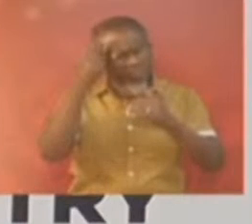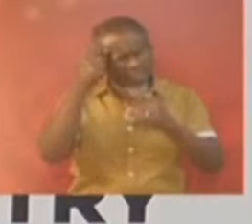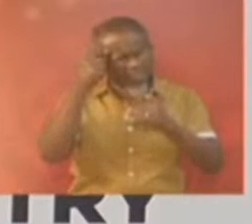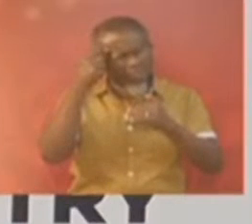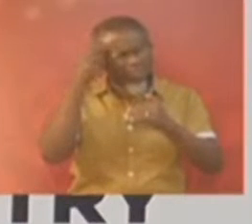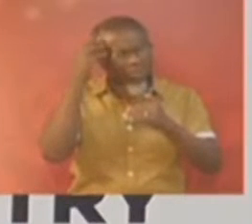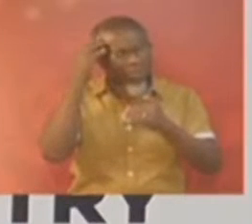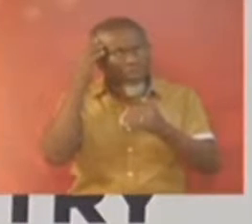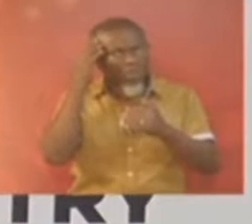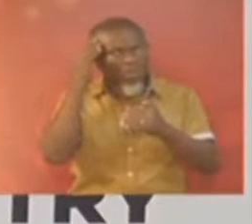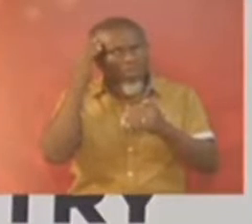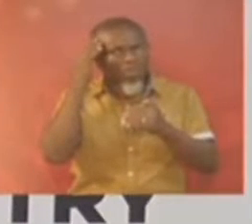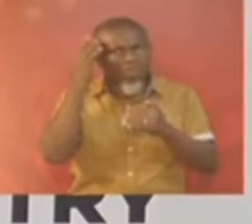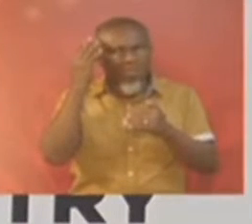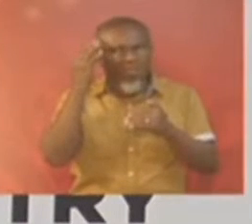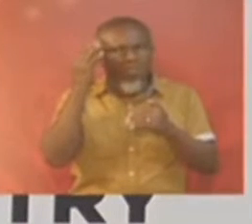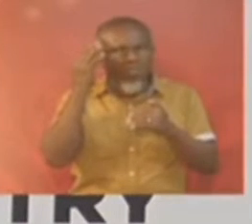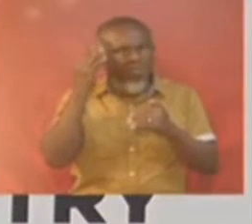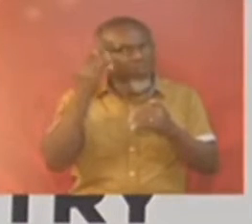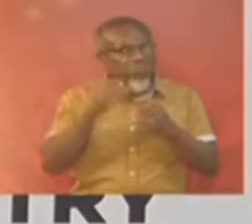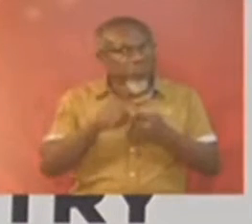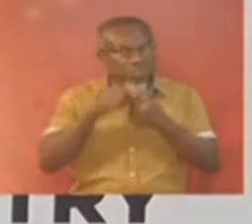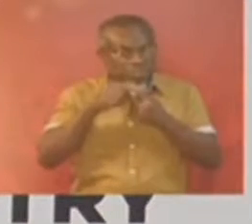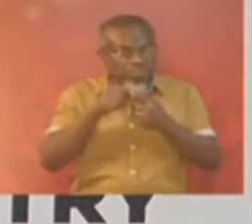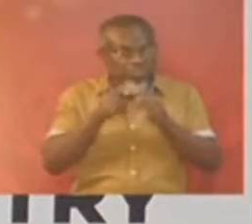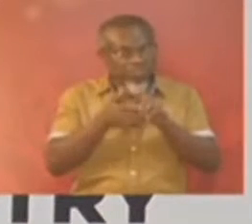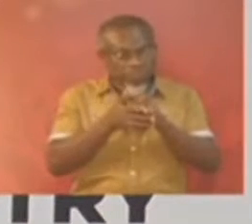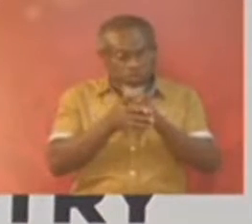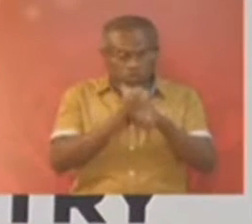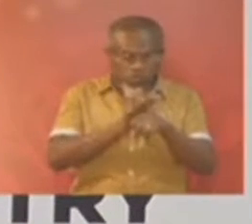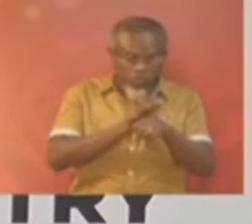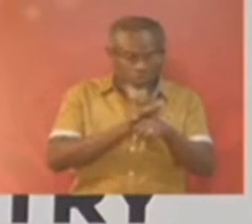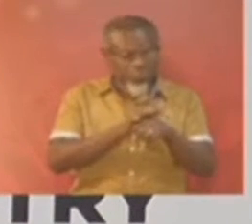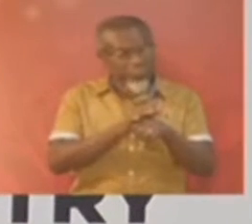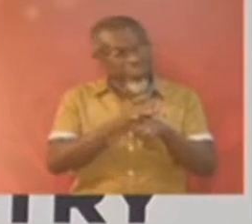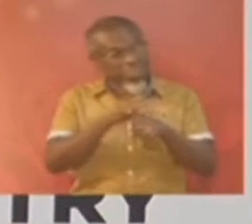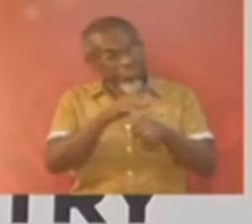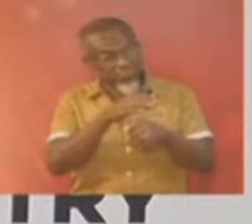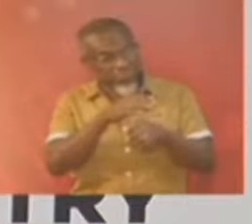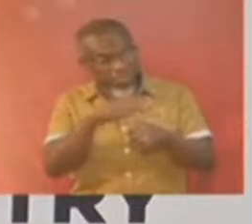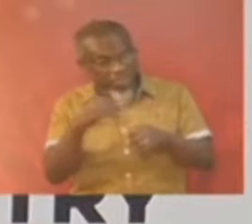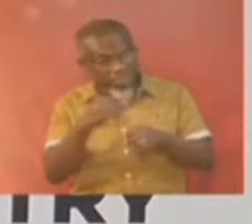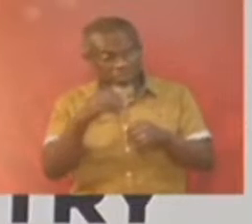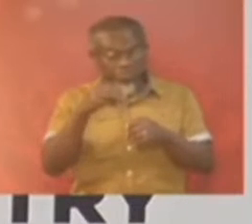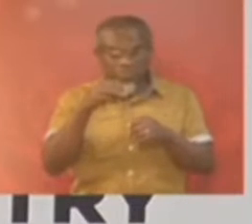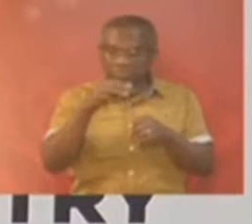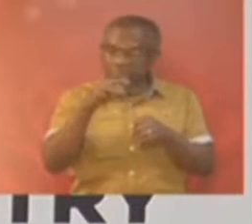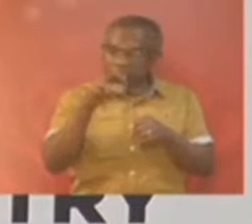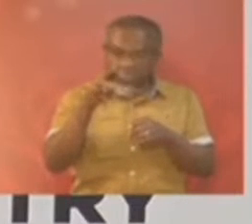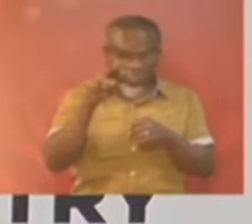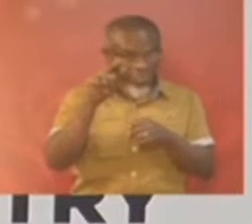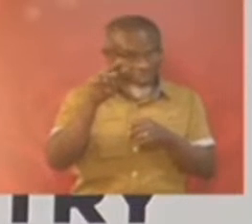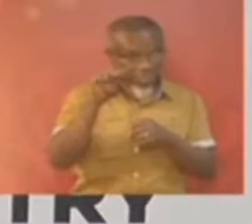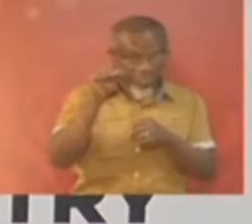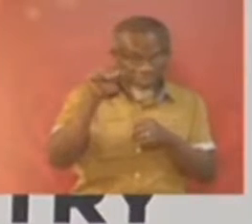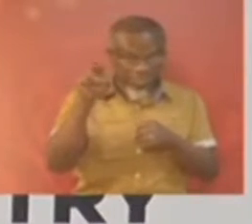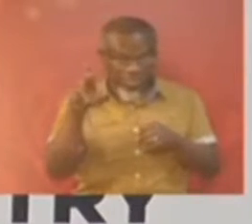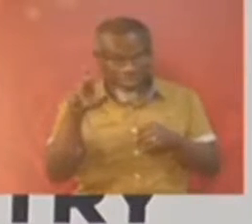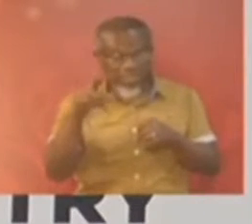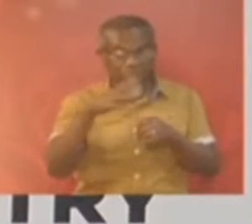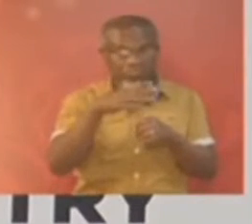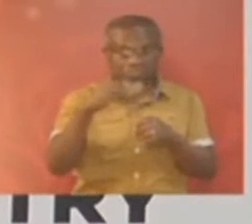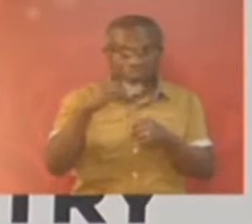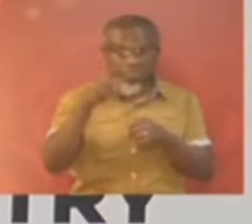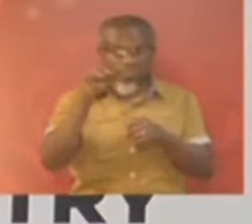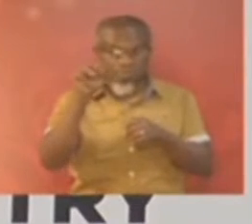than COVID-19 for malaria, for I would say measles, mumps, rubella. Any disease that is